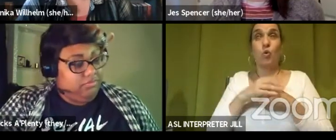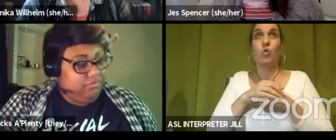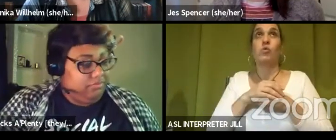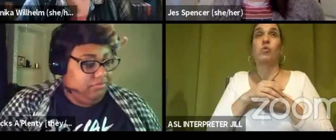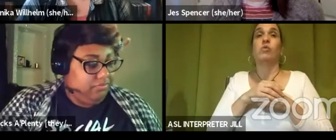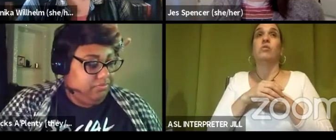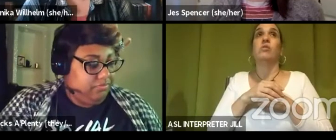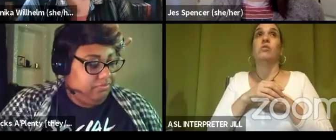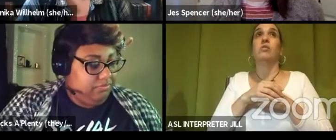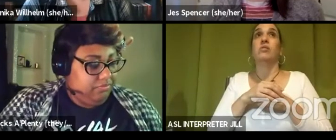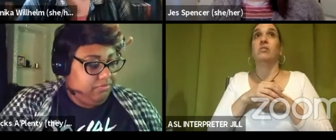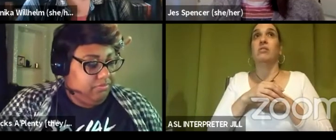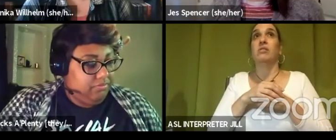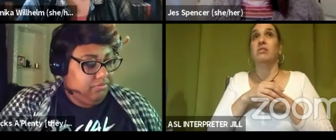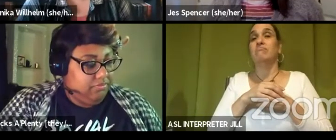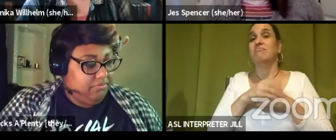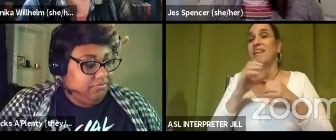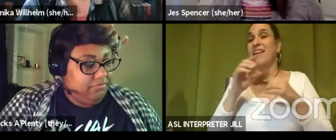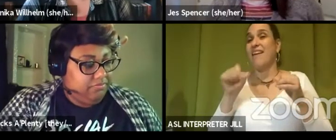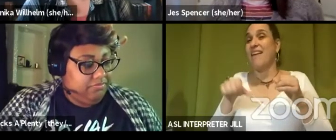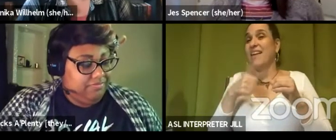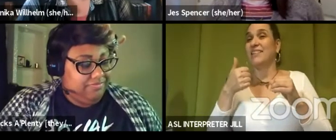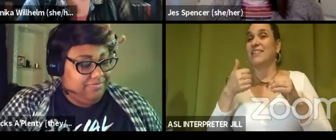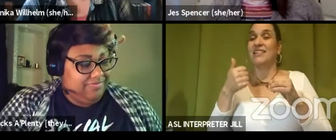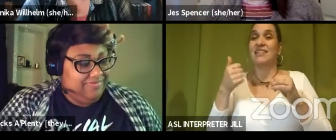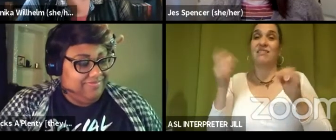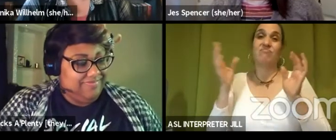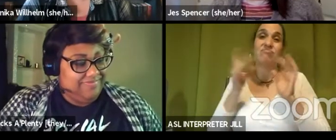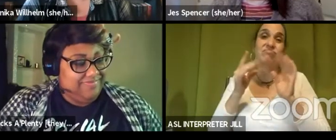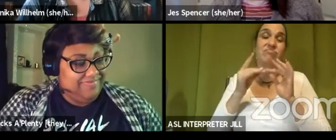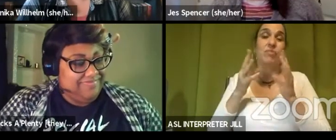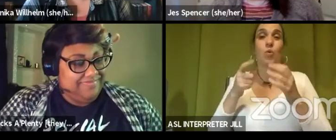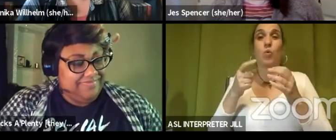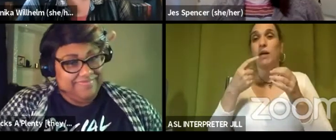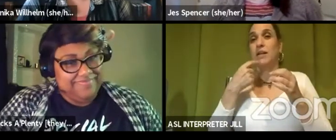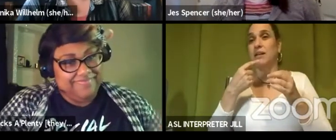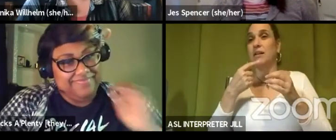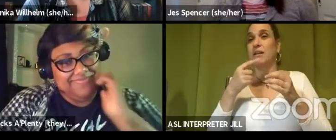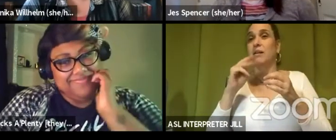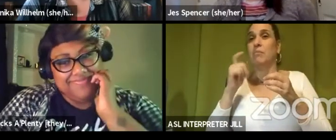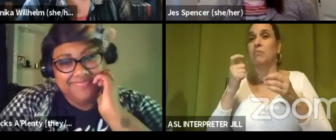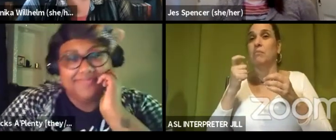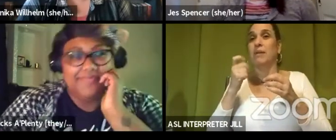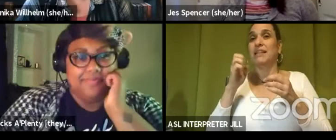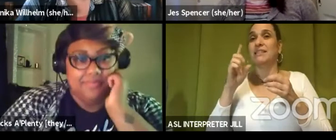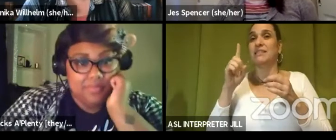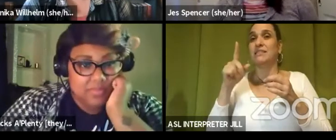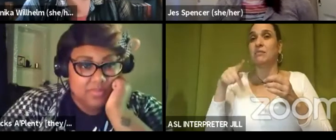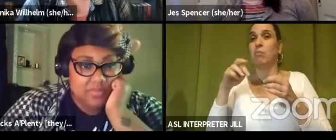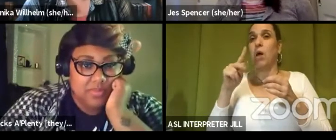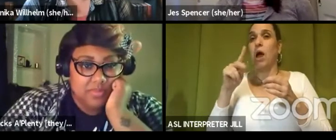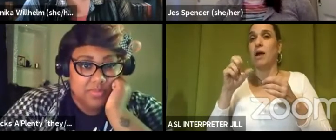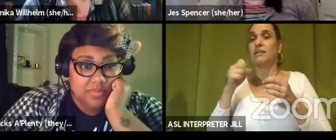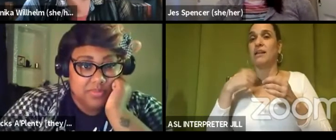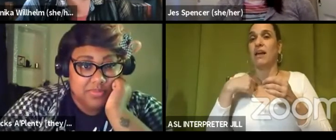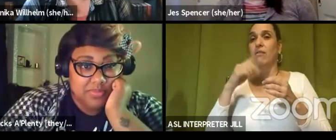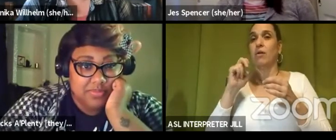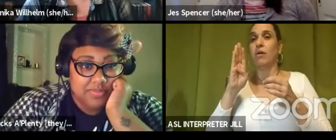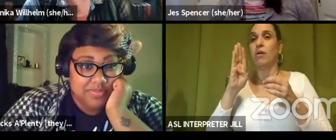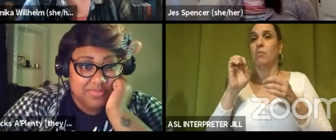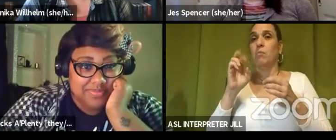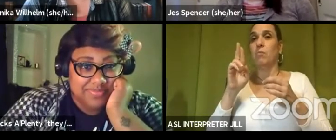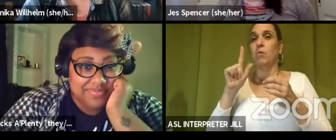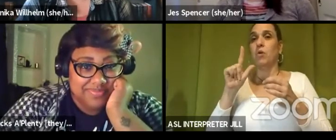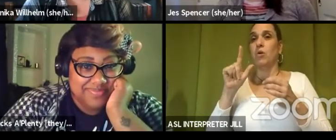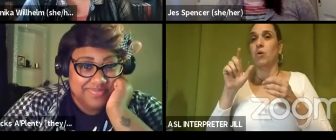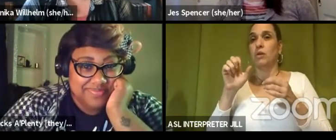spaces that you want to shout out. I know Mixed Pucks has their burlesque space that is that y'all should have to